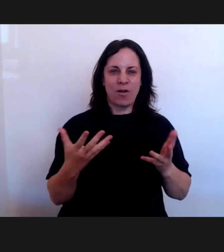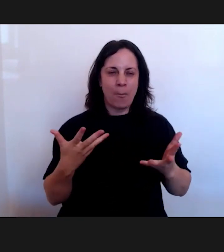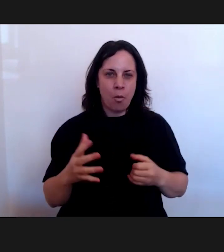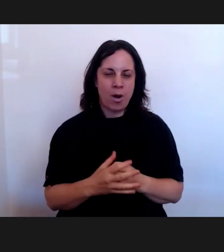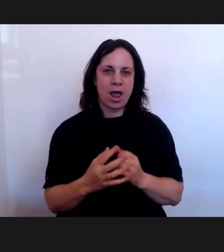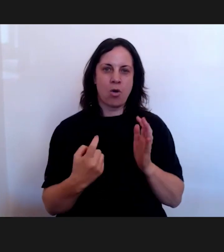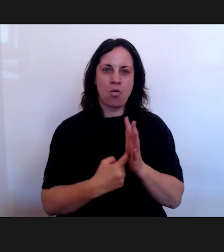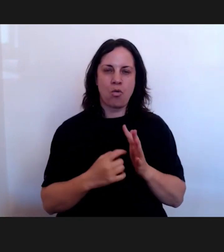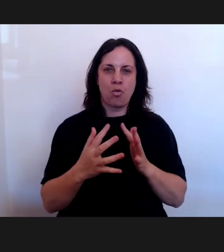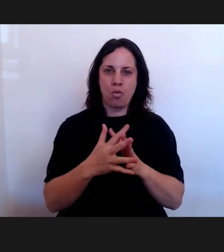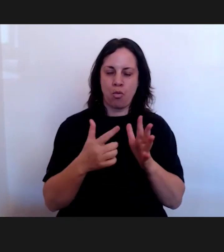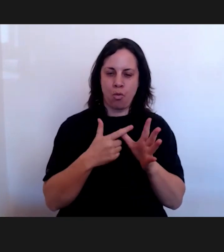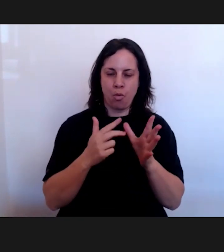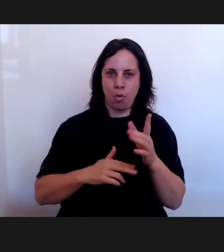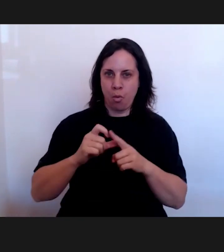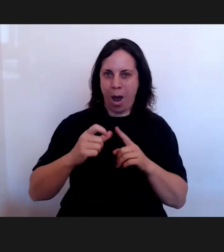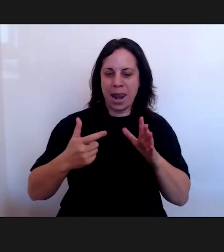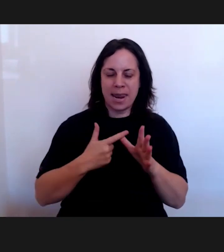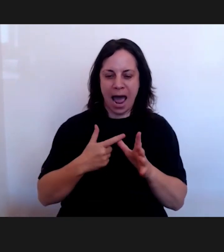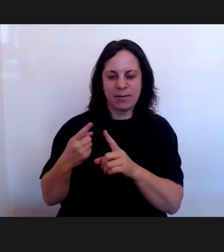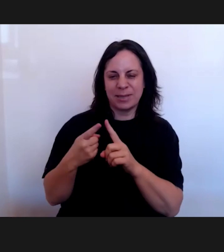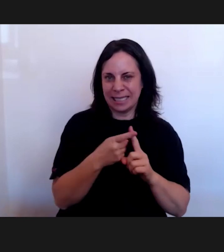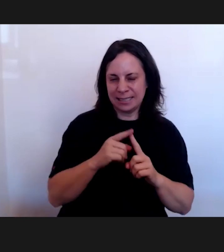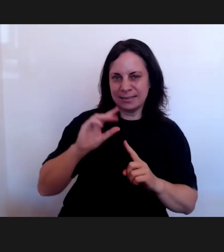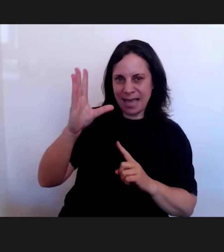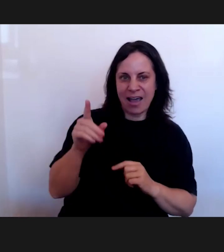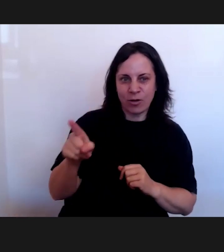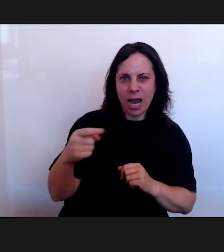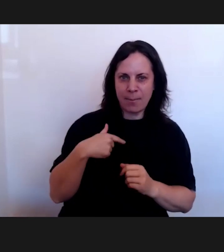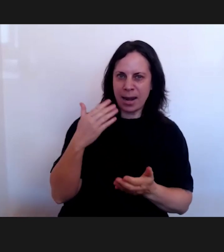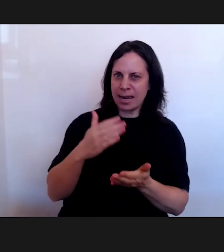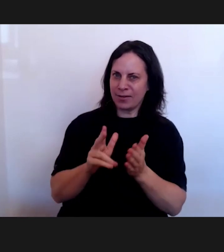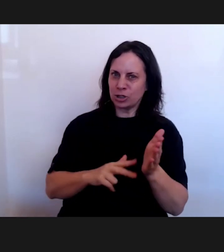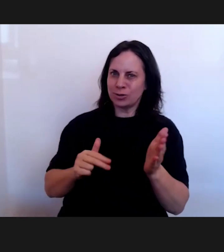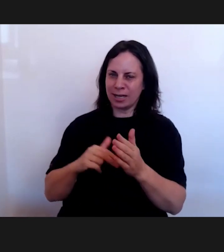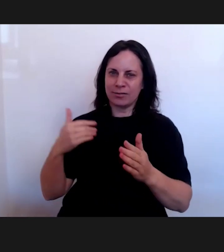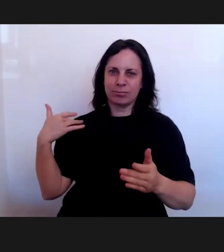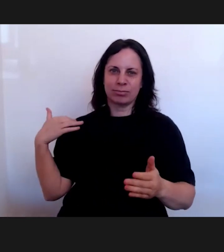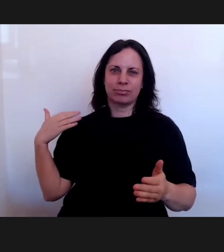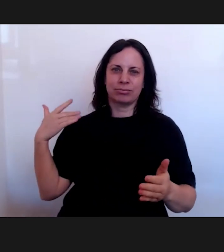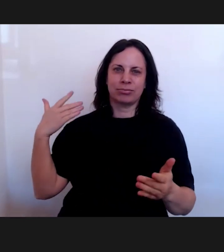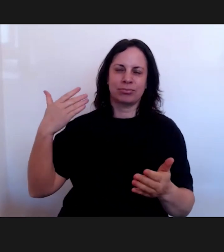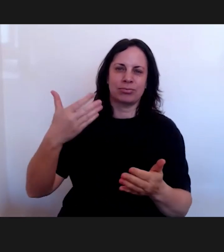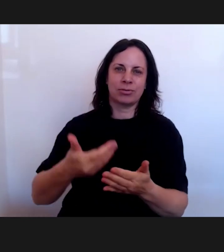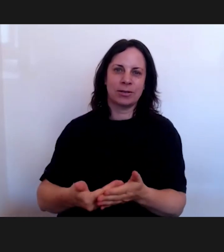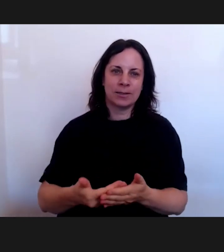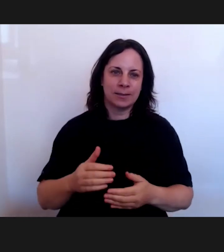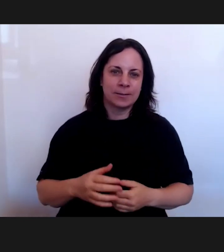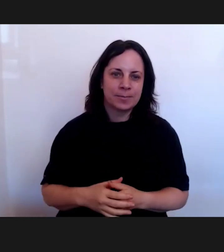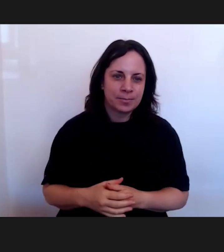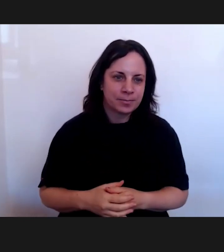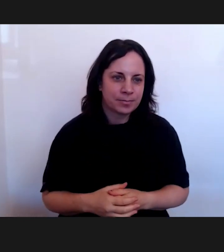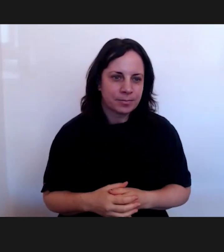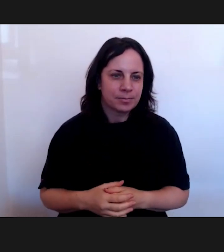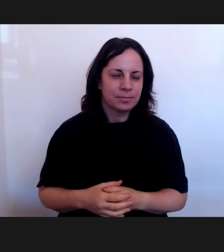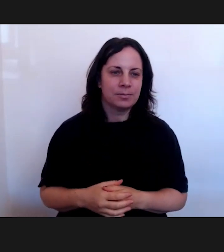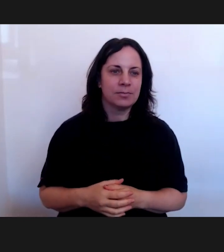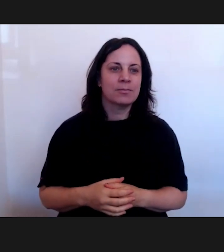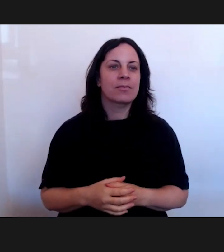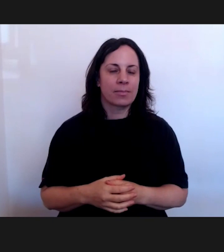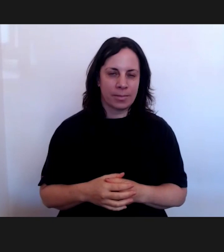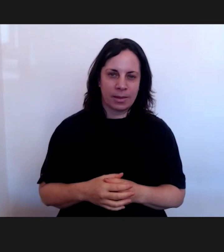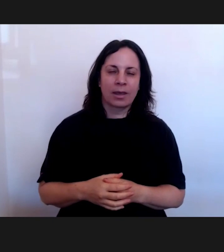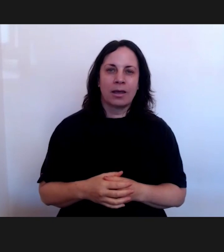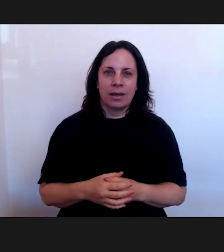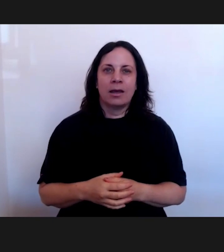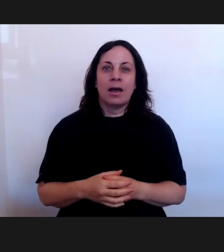for almost 30 years now. I came there as a refugee and was resettled in Palmerston North. That to say that I have seen a